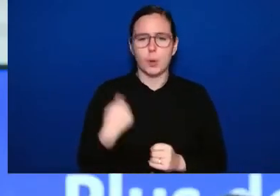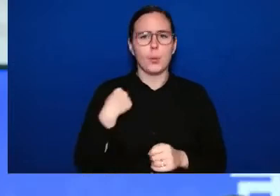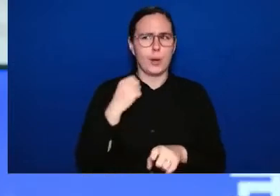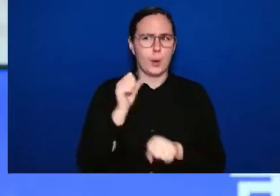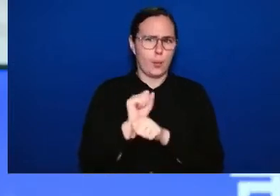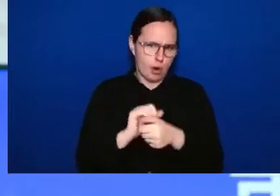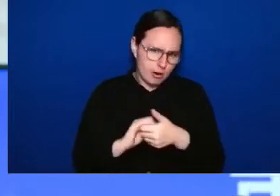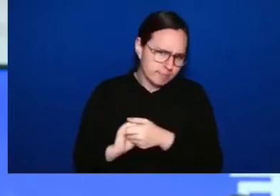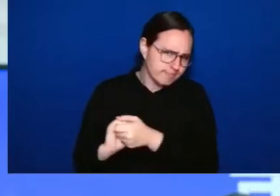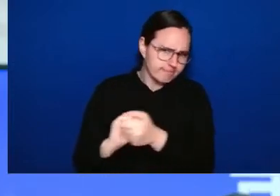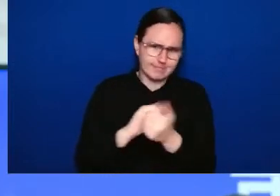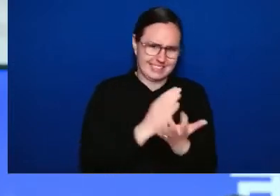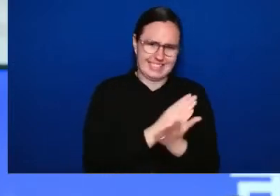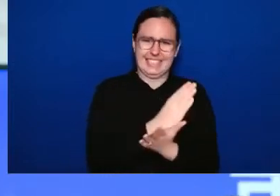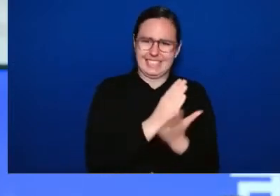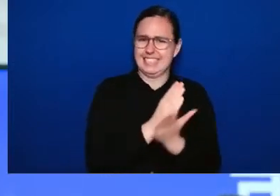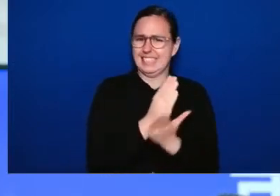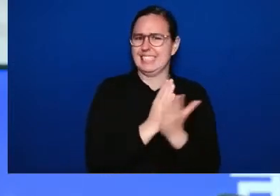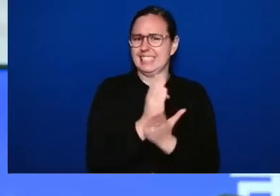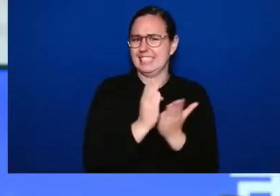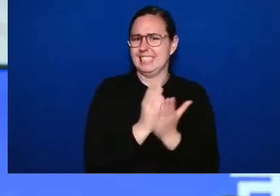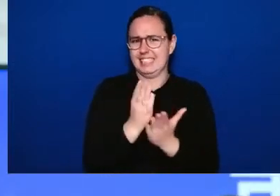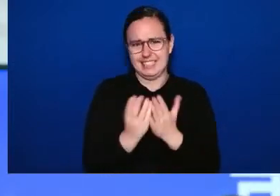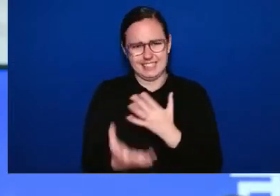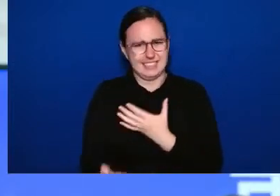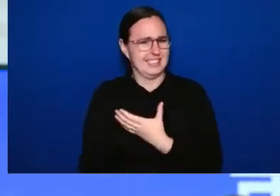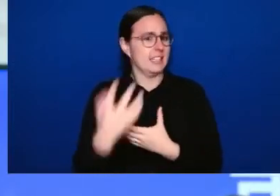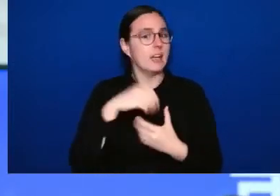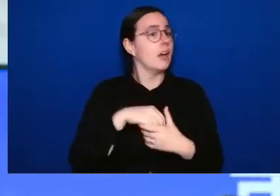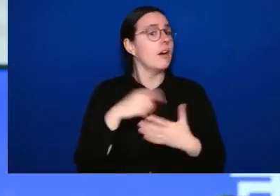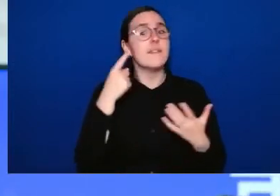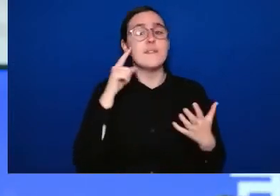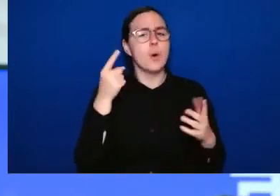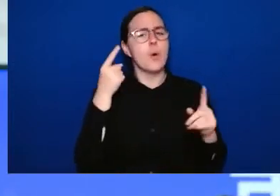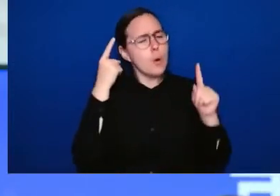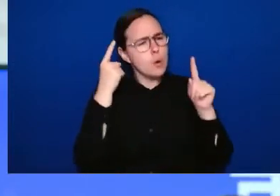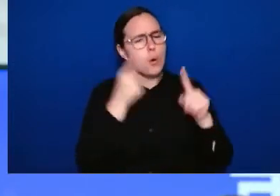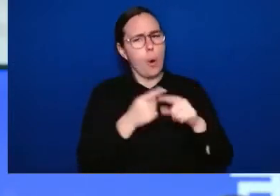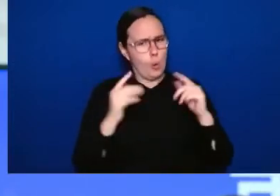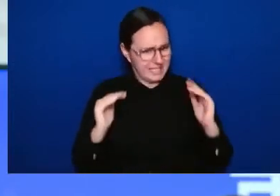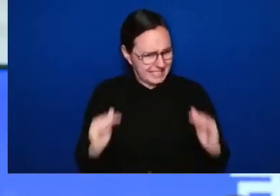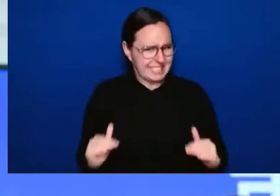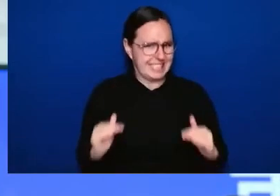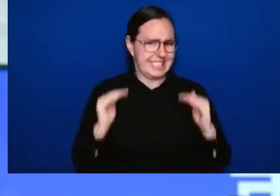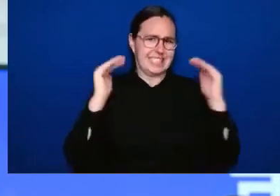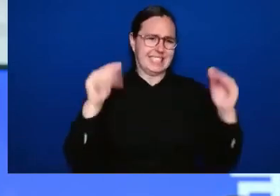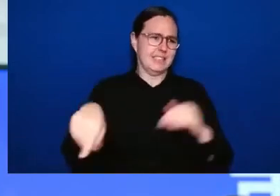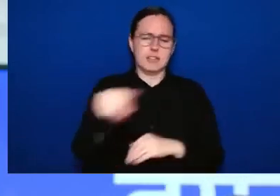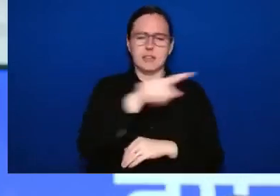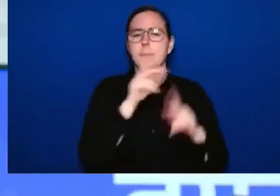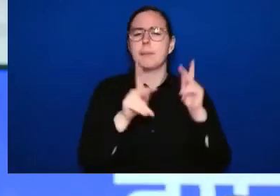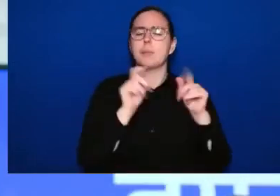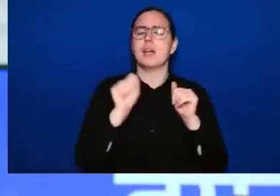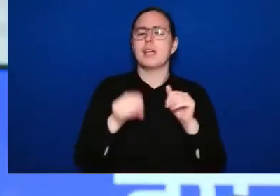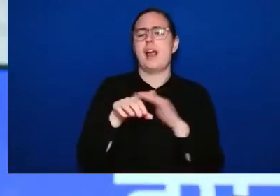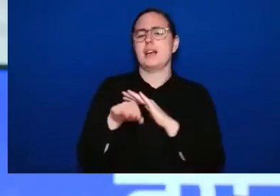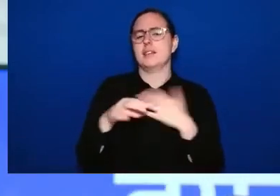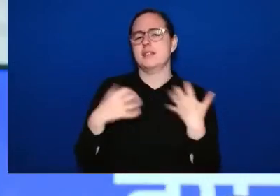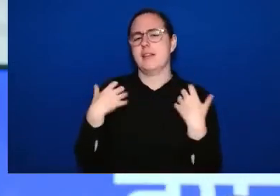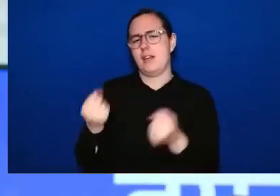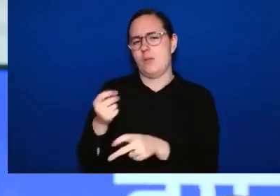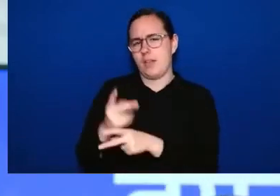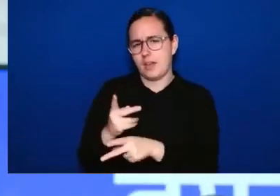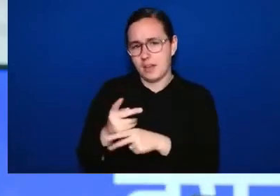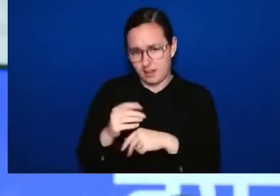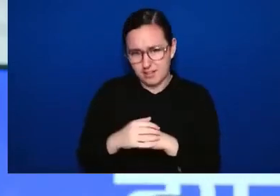to making sure everyone in this province gets the health care that they need. I would expect no less for my family or for yours.